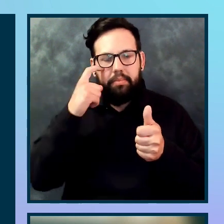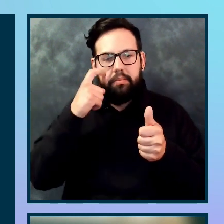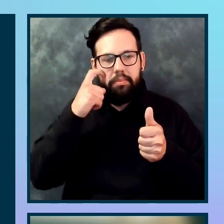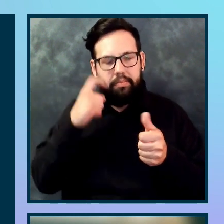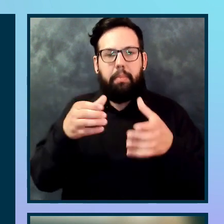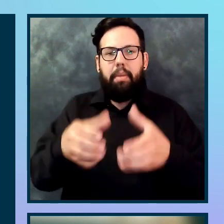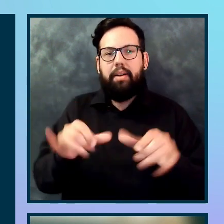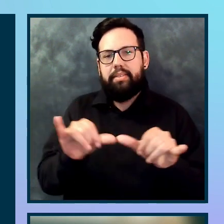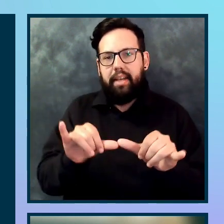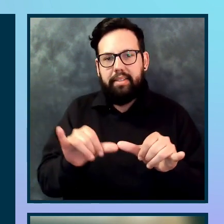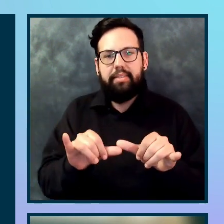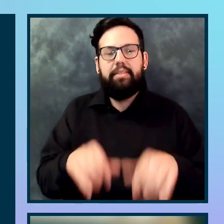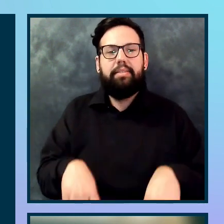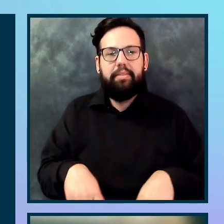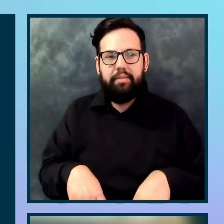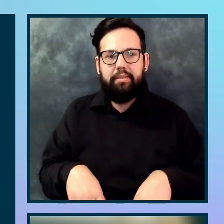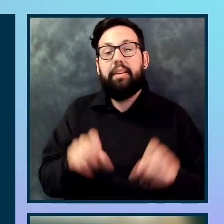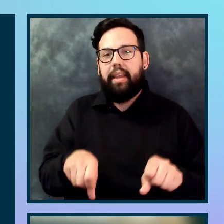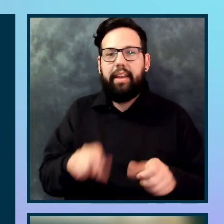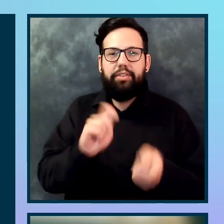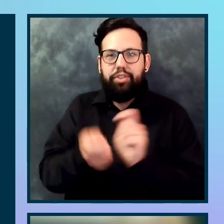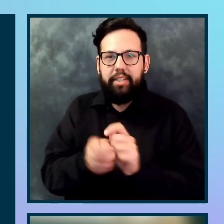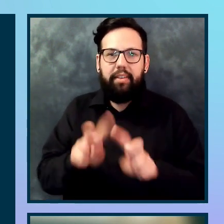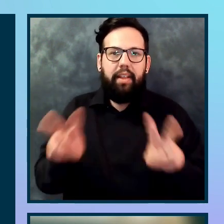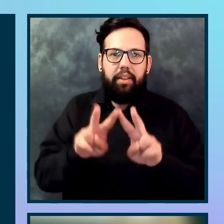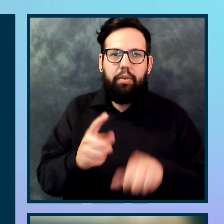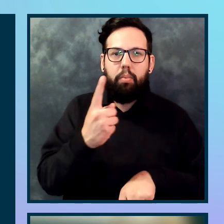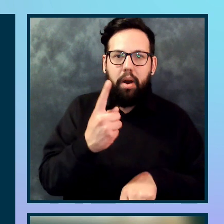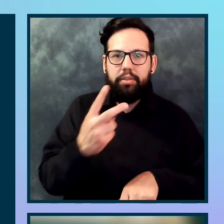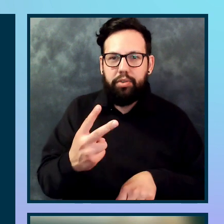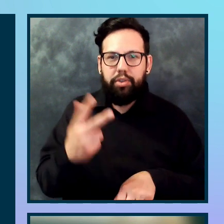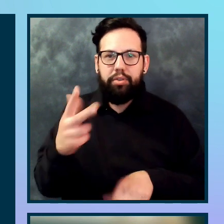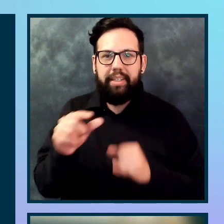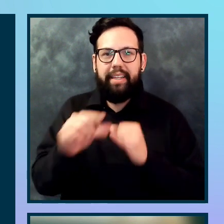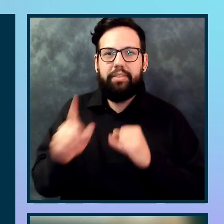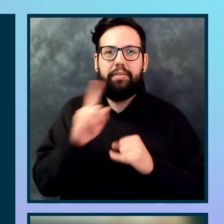Adjustable. Swipe up or down with one finger to adjust the value. 1 inch. 2 inch. 3 inch.